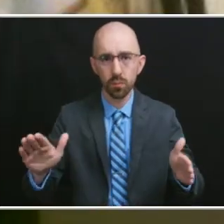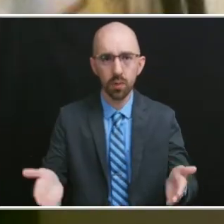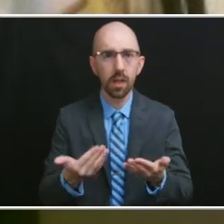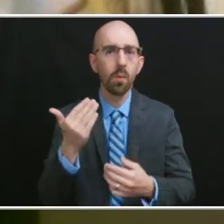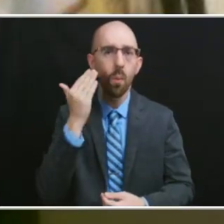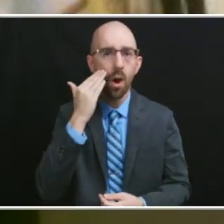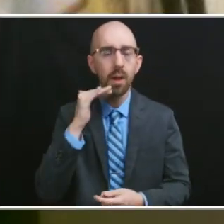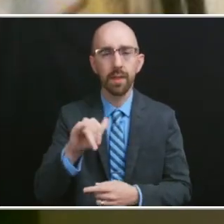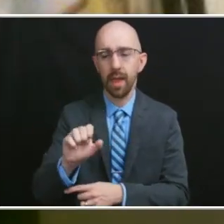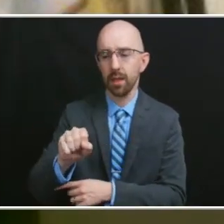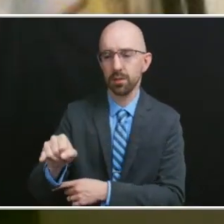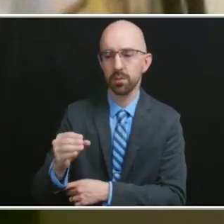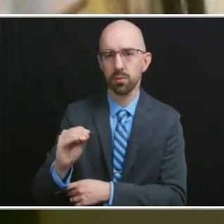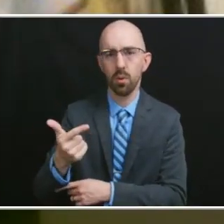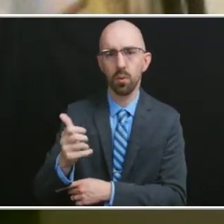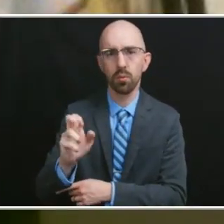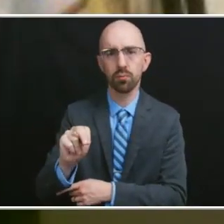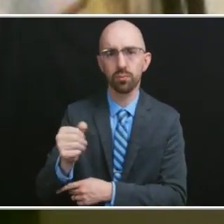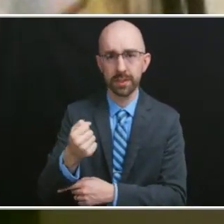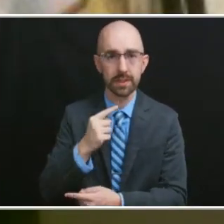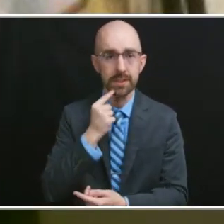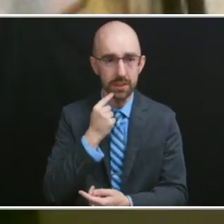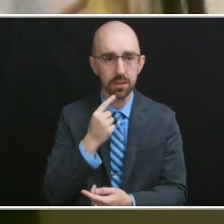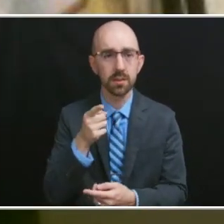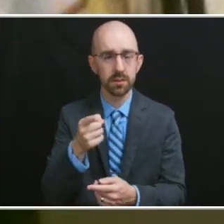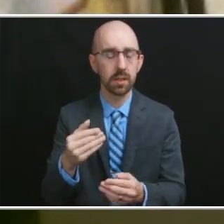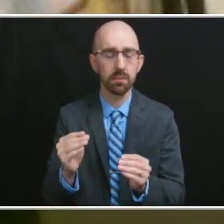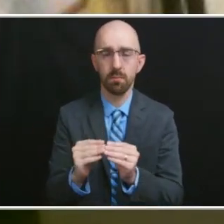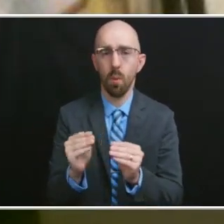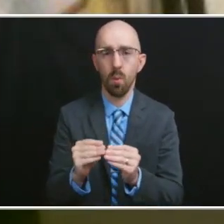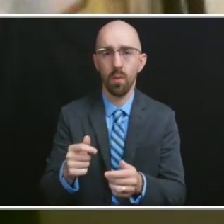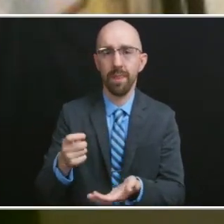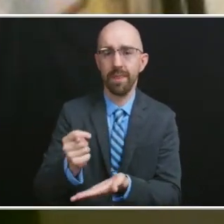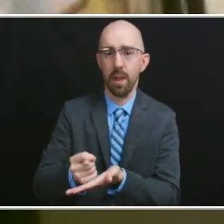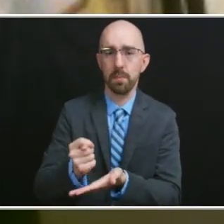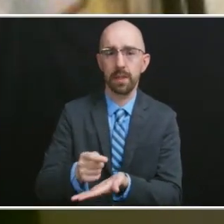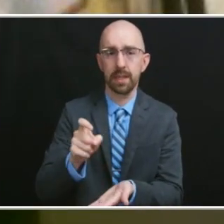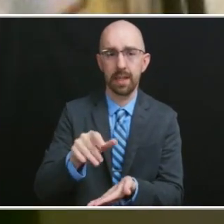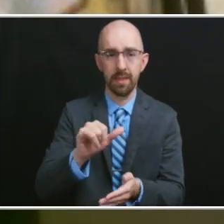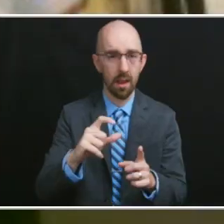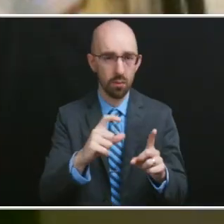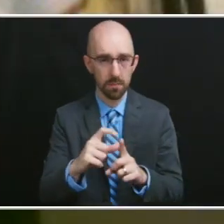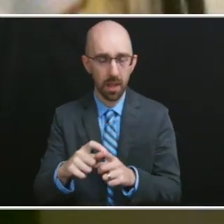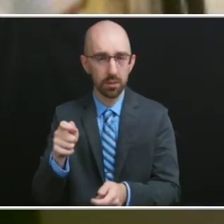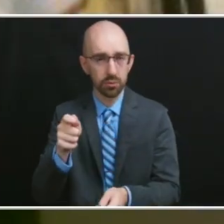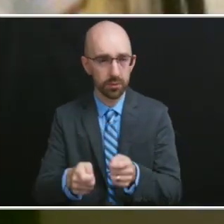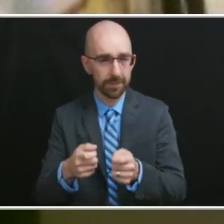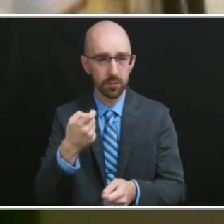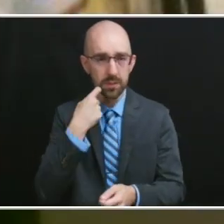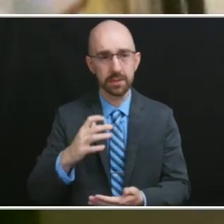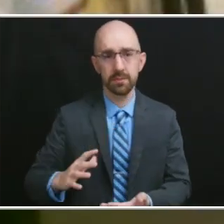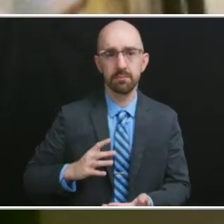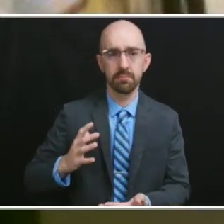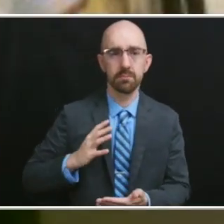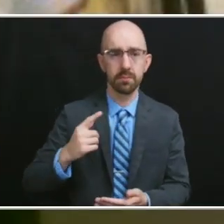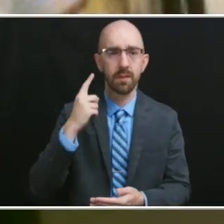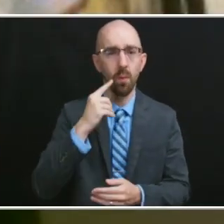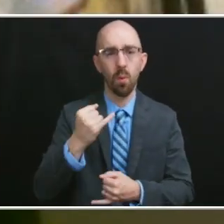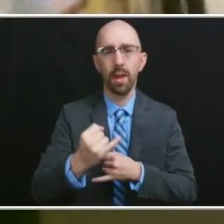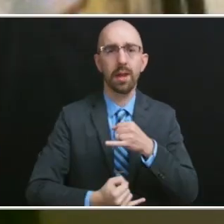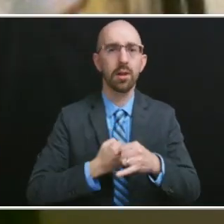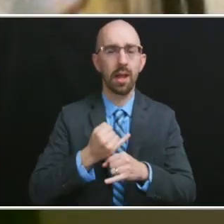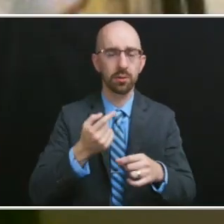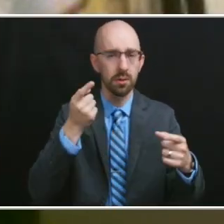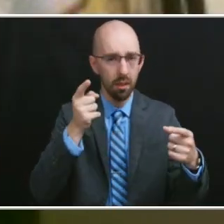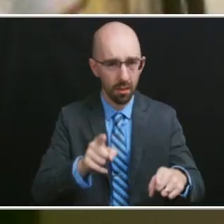that Sjögren's is serious and deserves targeted therapy. And this terminology shift was recently formalized through international consensus and